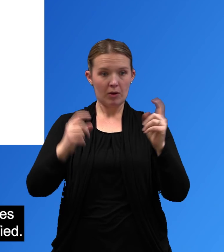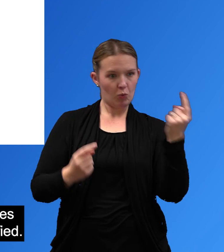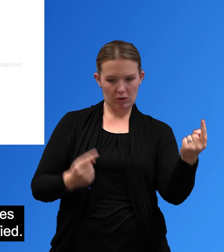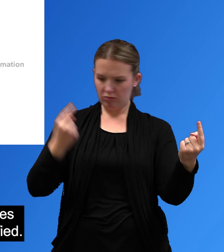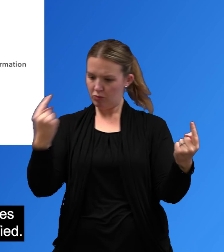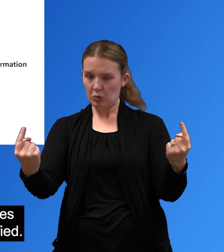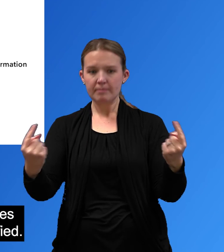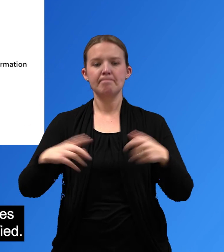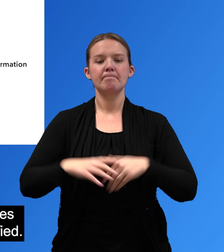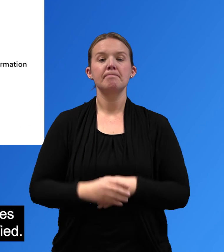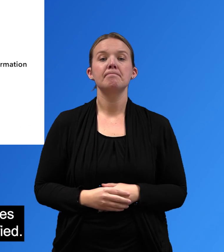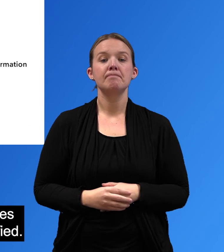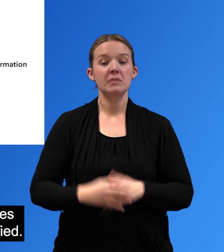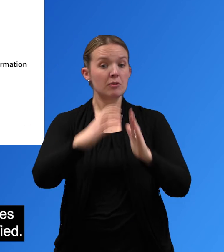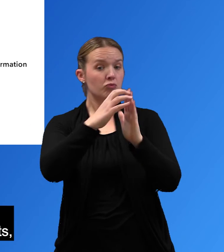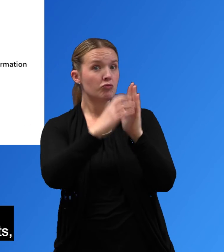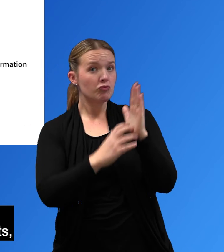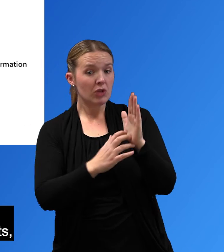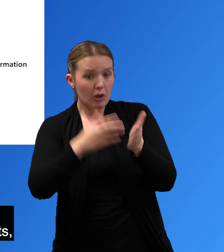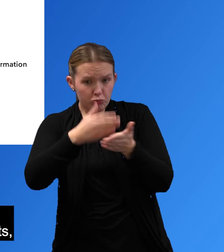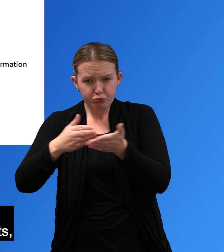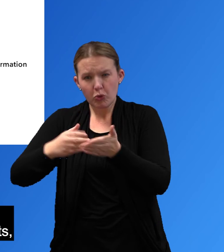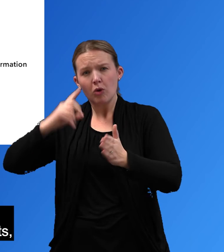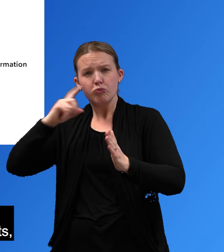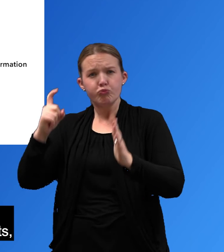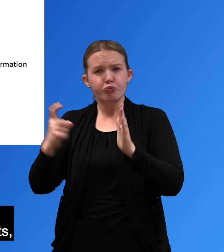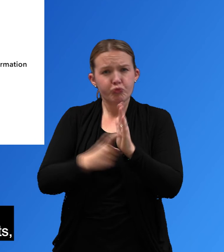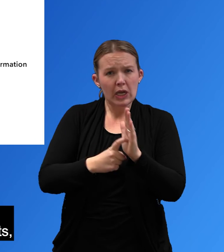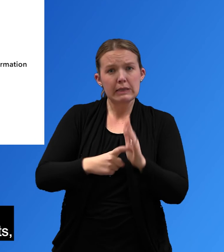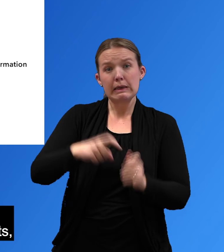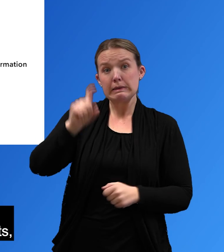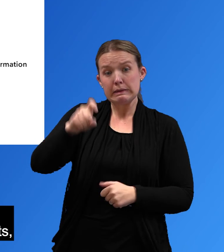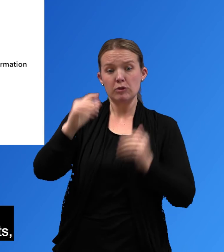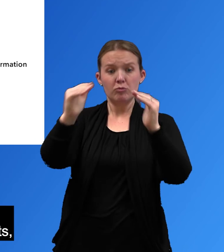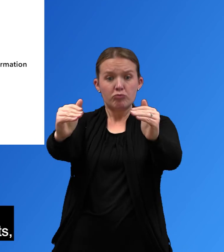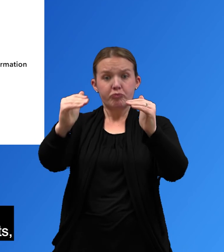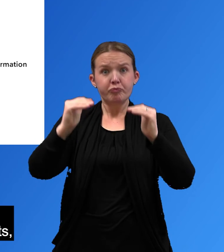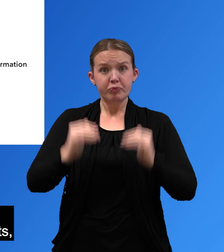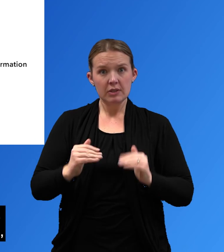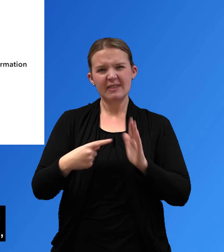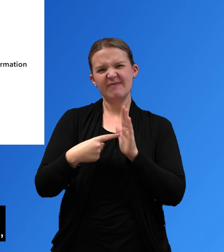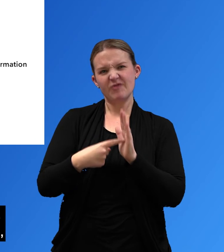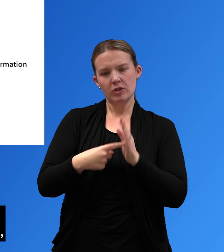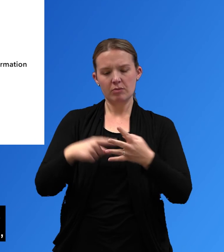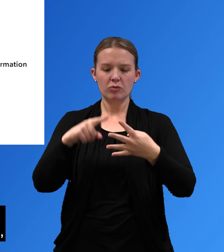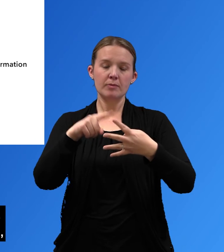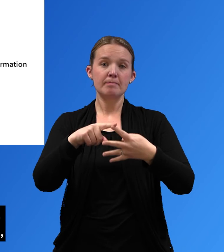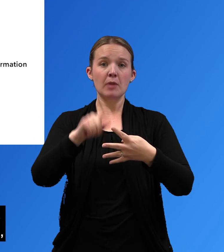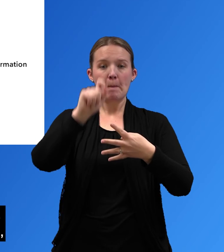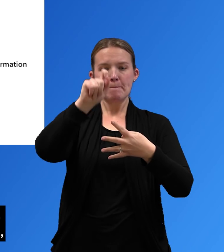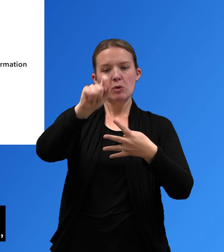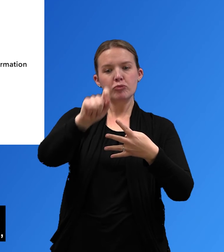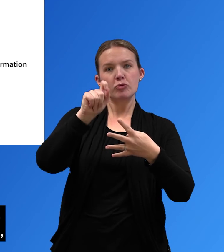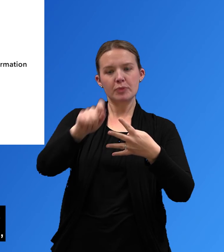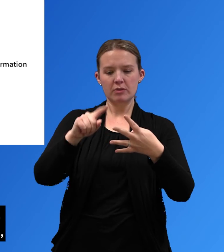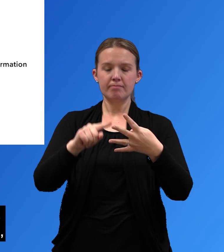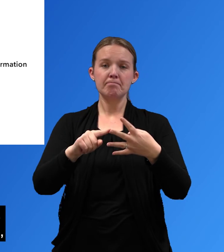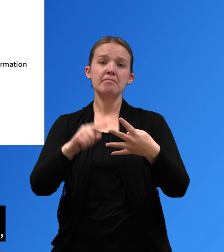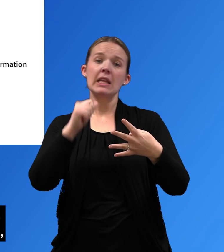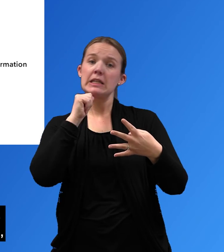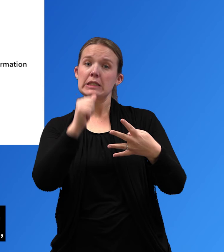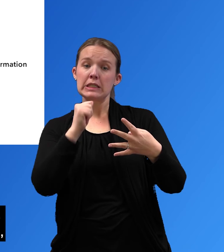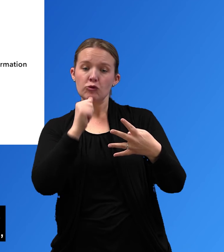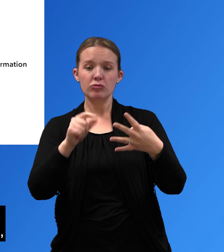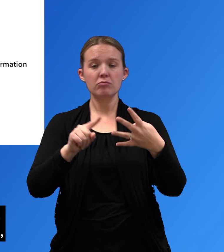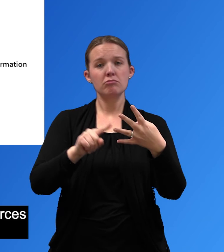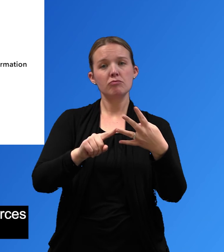Identify text features that must be simplified, for example, use of bulleted lists, use of negation, use of